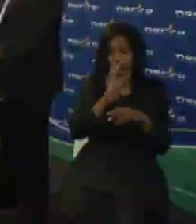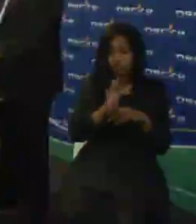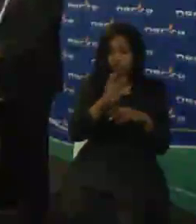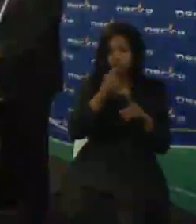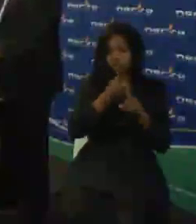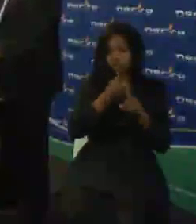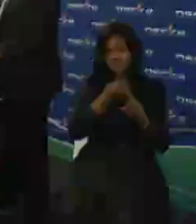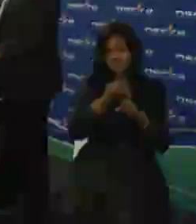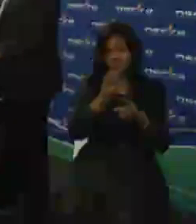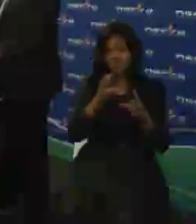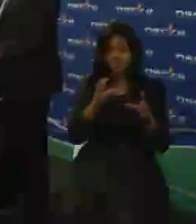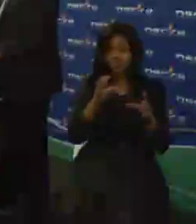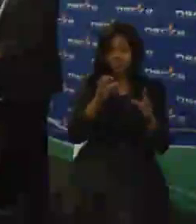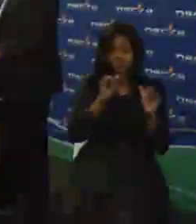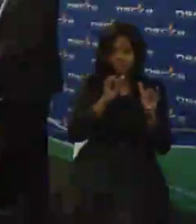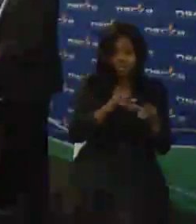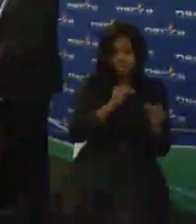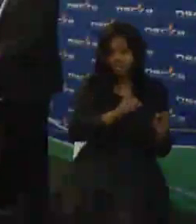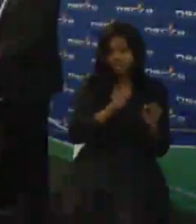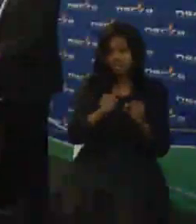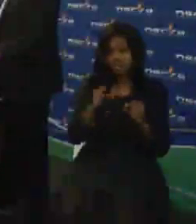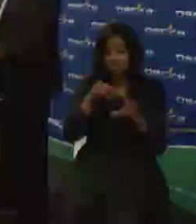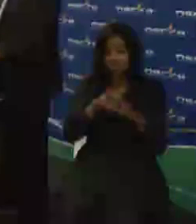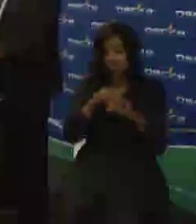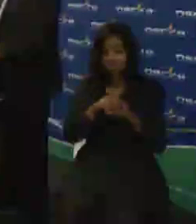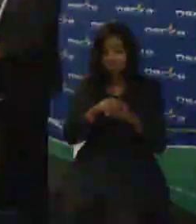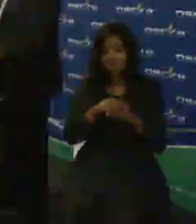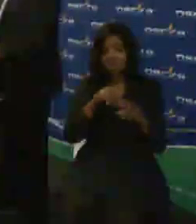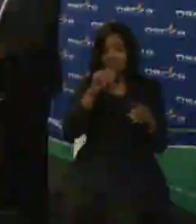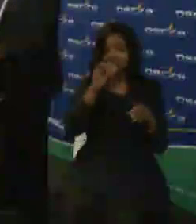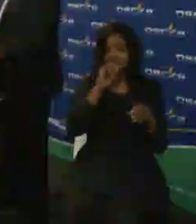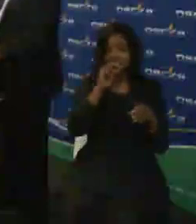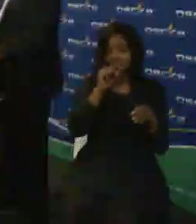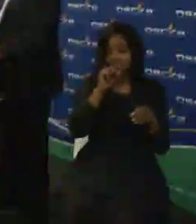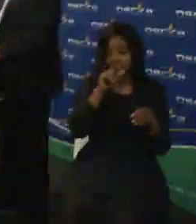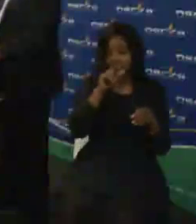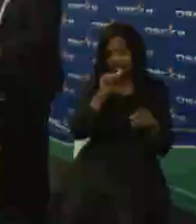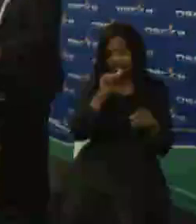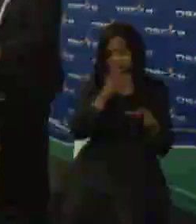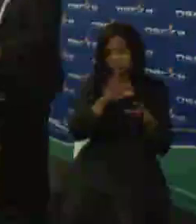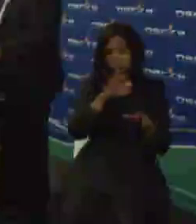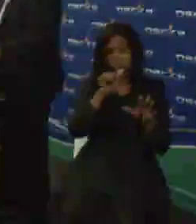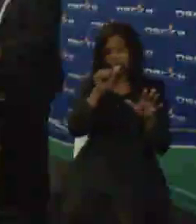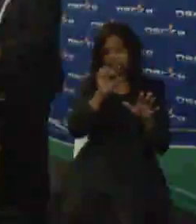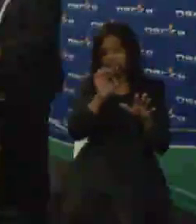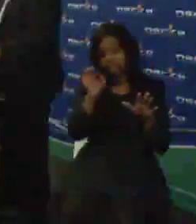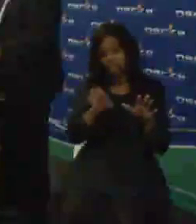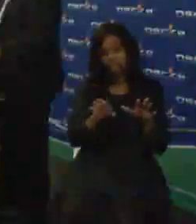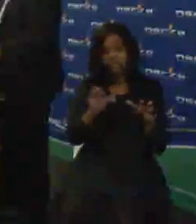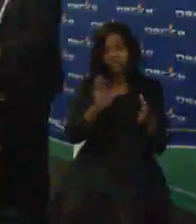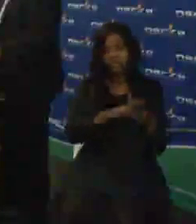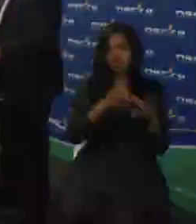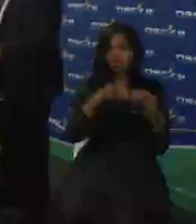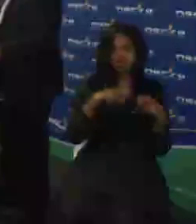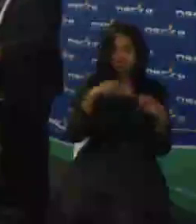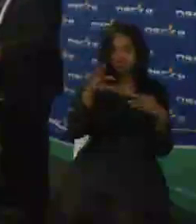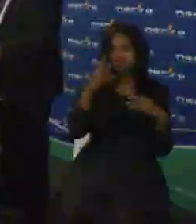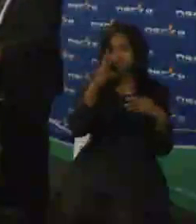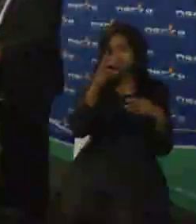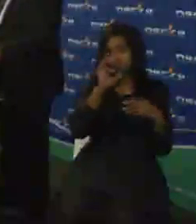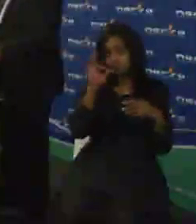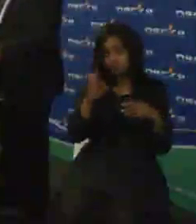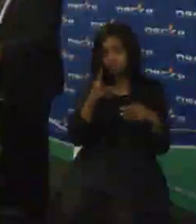going to stick within the inflation, let's say ceiling of 6%, and you allow for the 2%